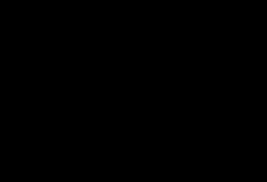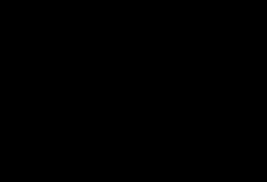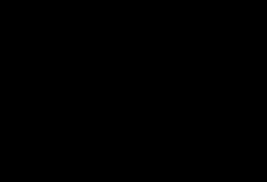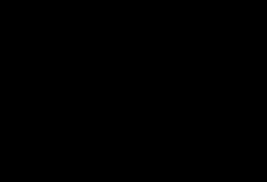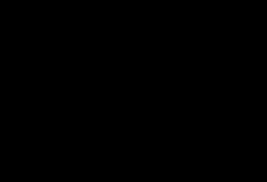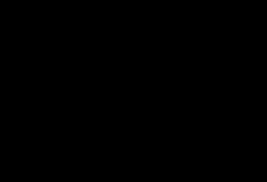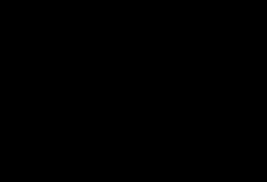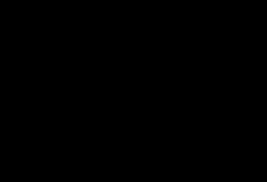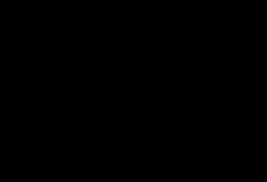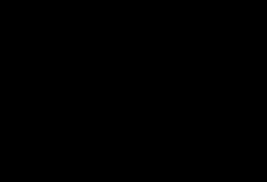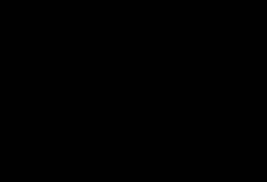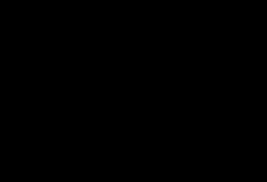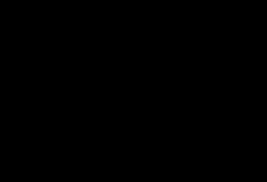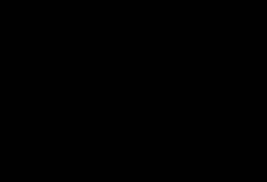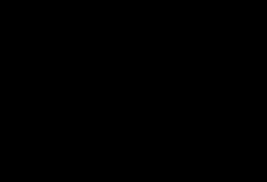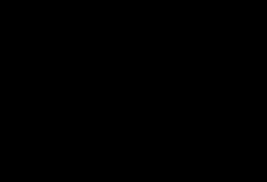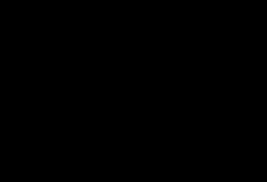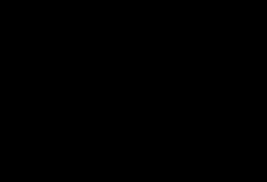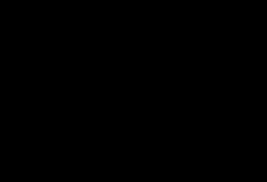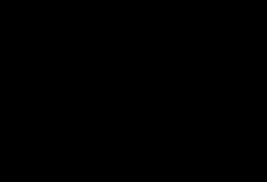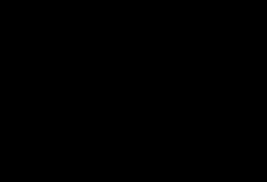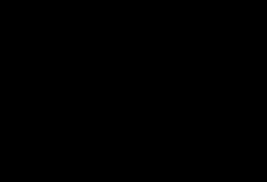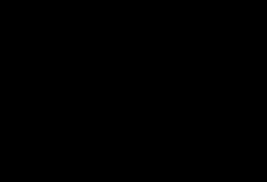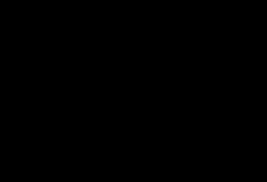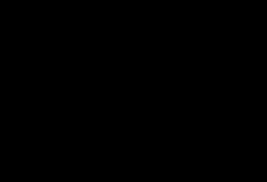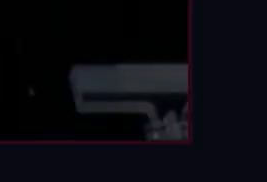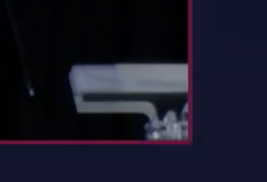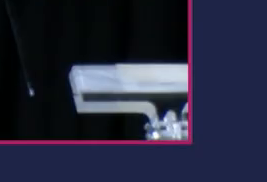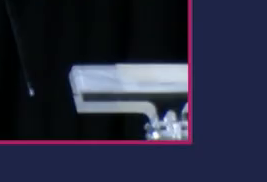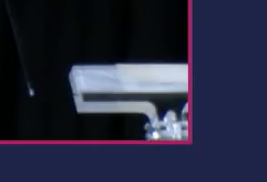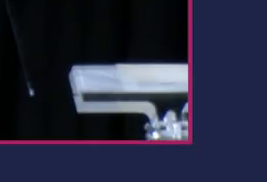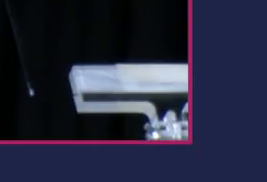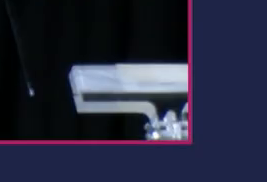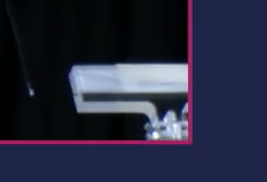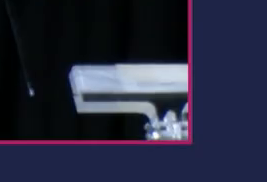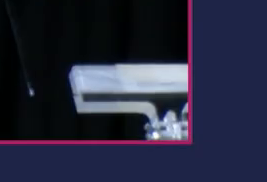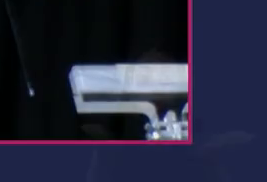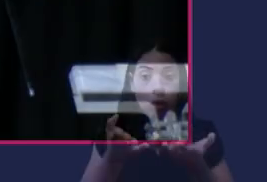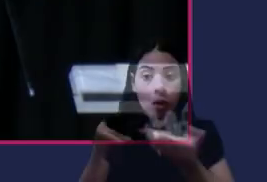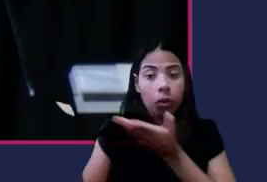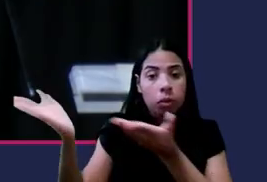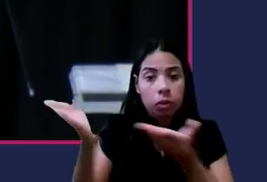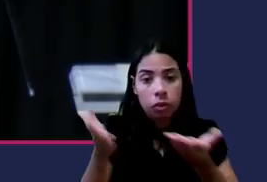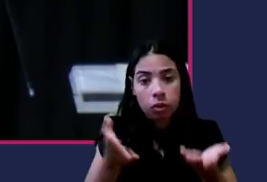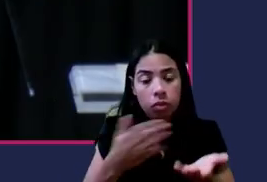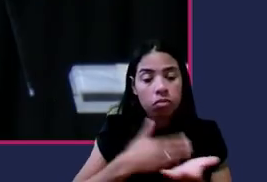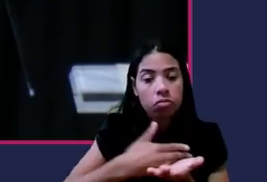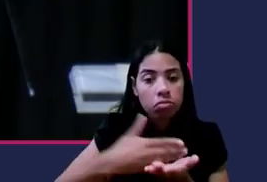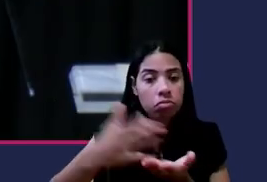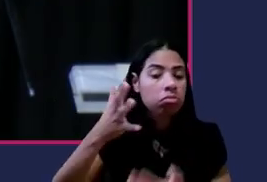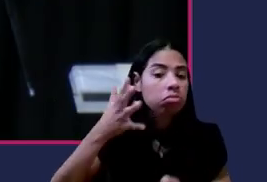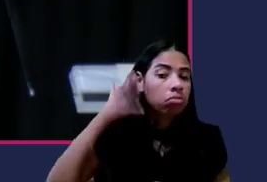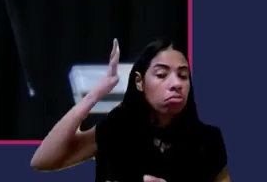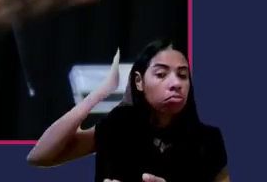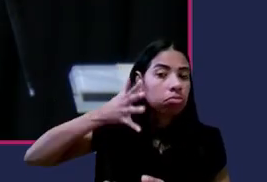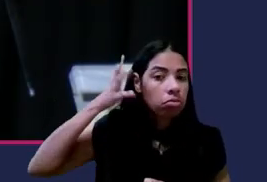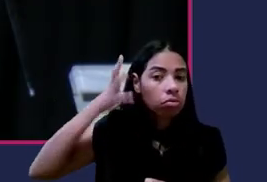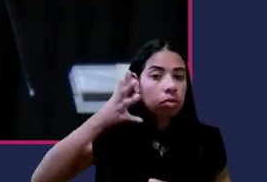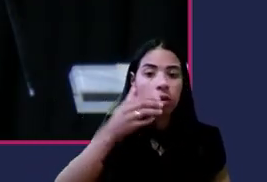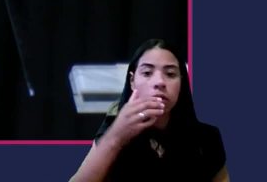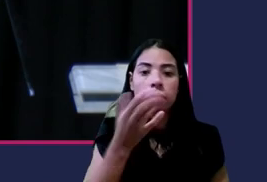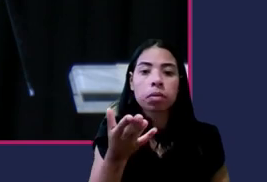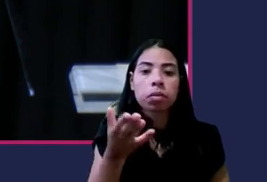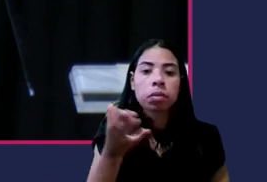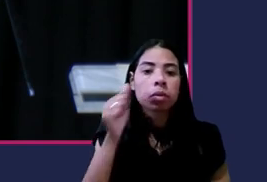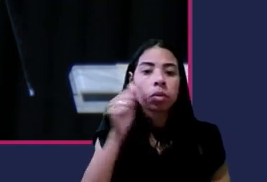E assim emocionados, and I'm so touched, and without be called to officially open the activities of the 9th edition